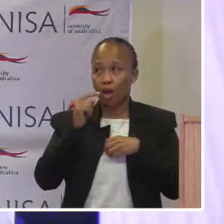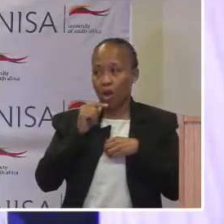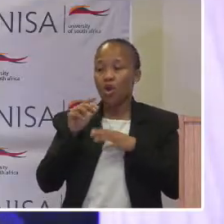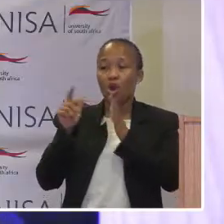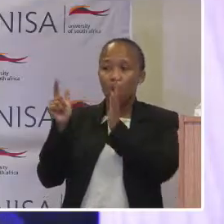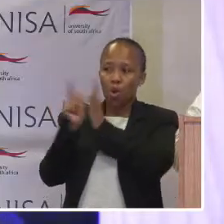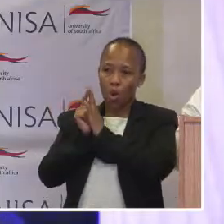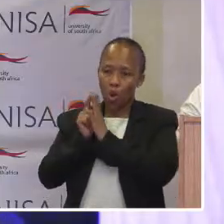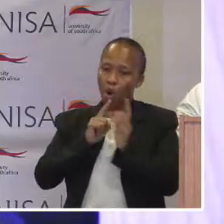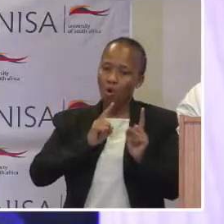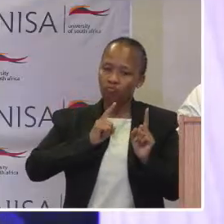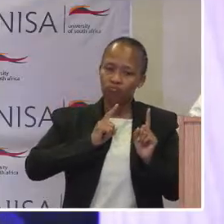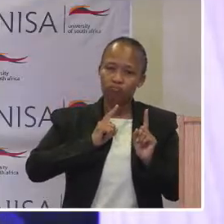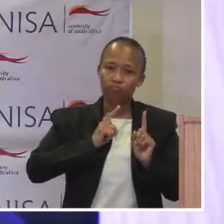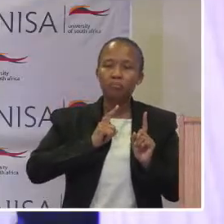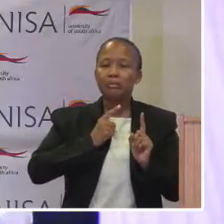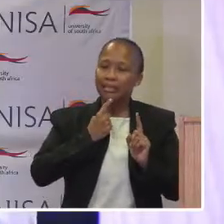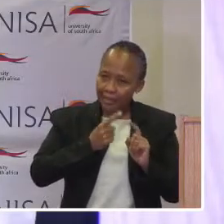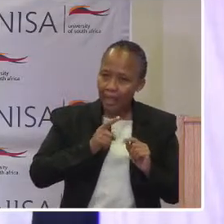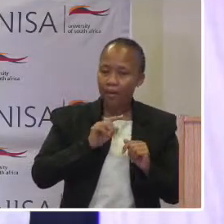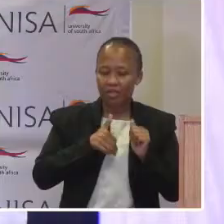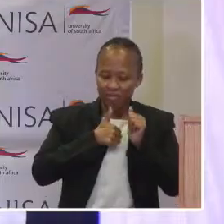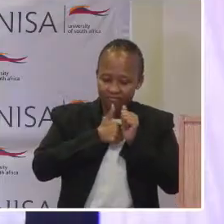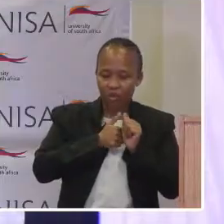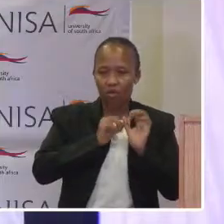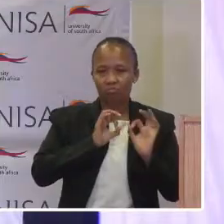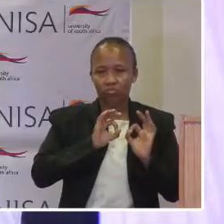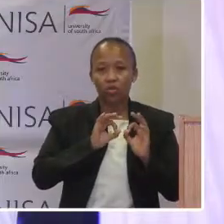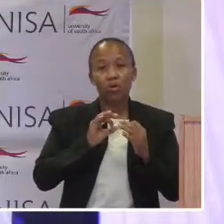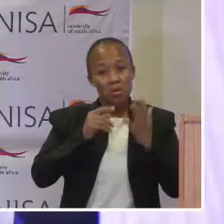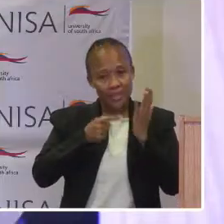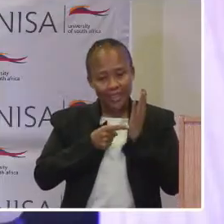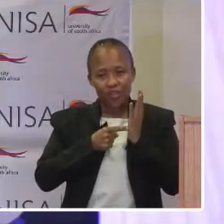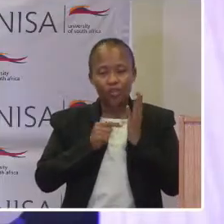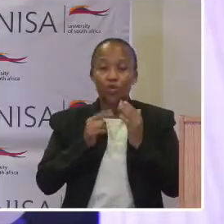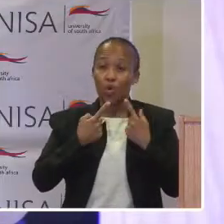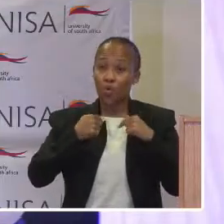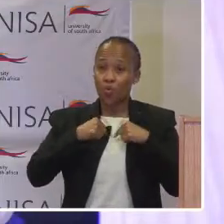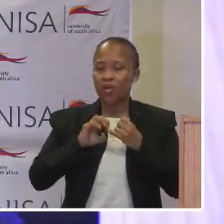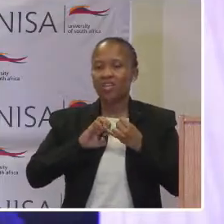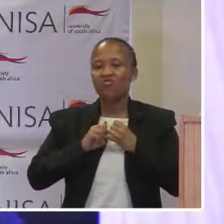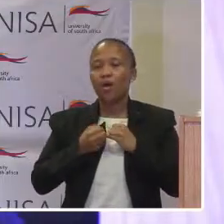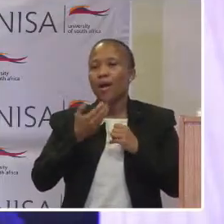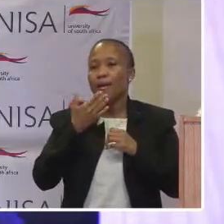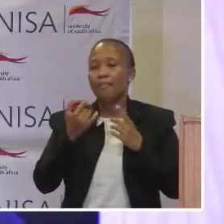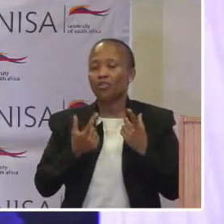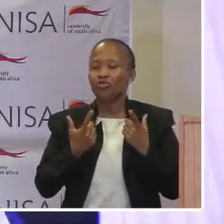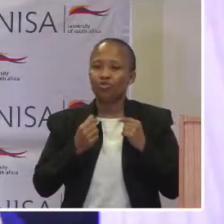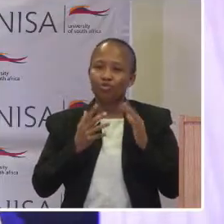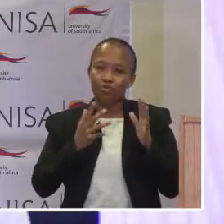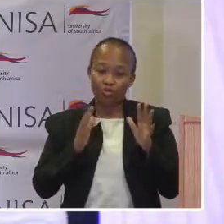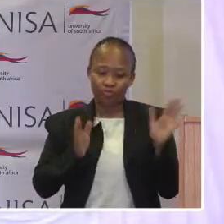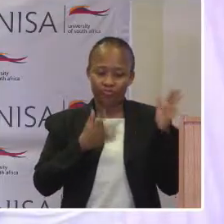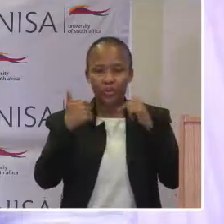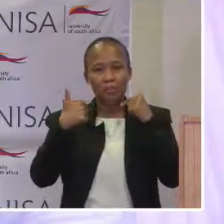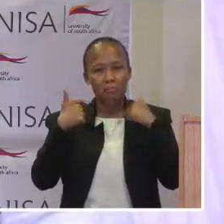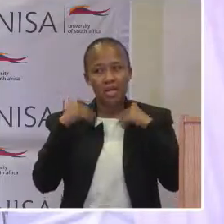lane, and as such we try our very best to do so. So I reside in the Western